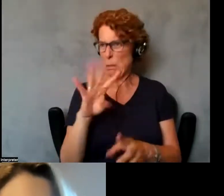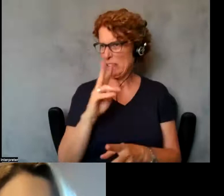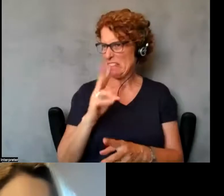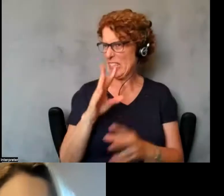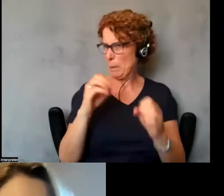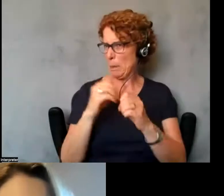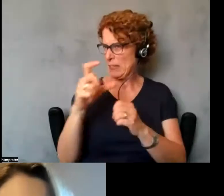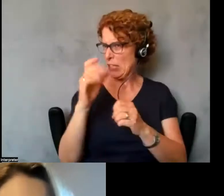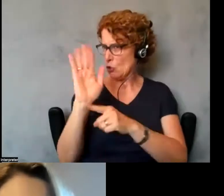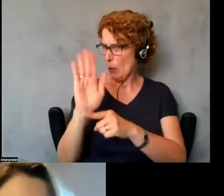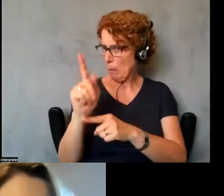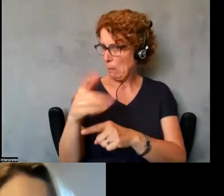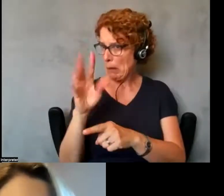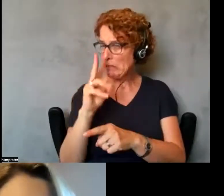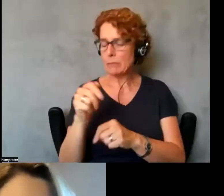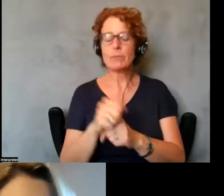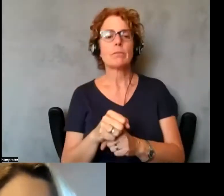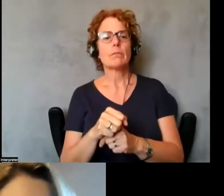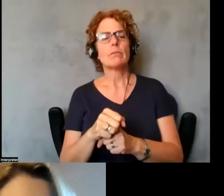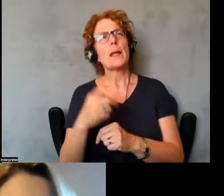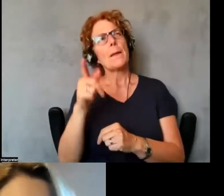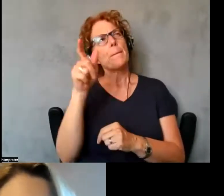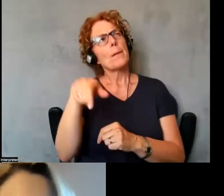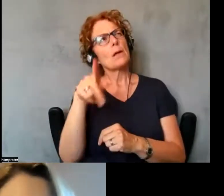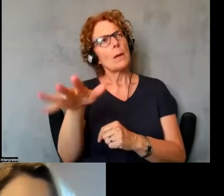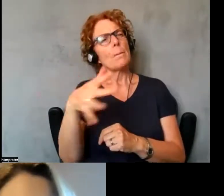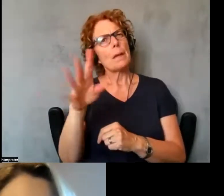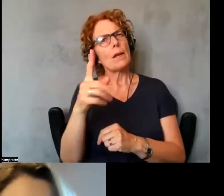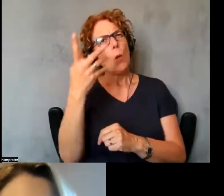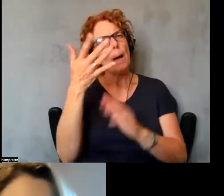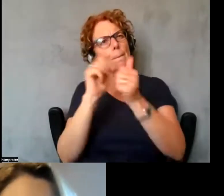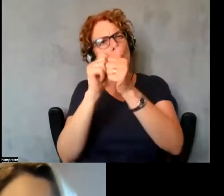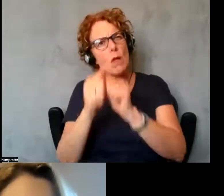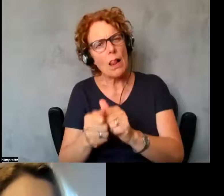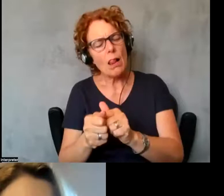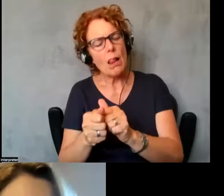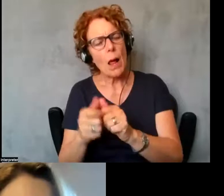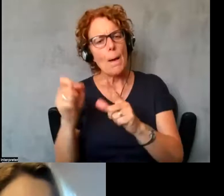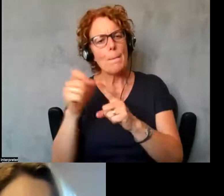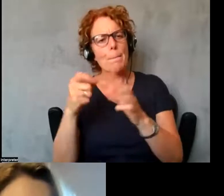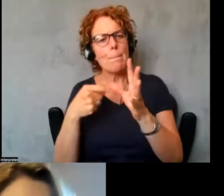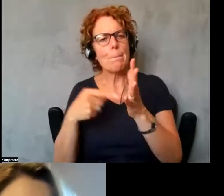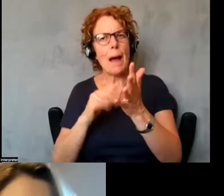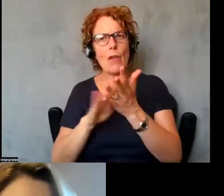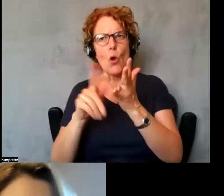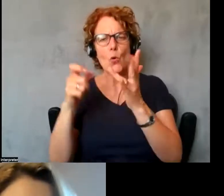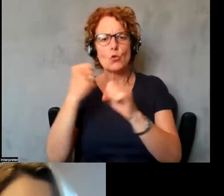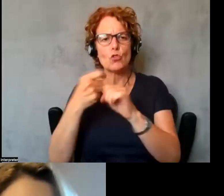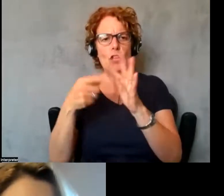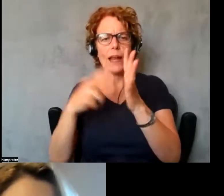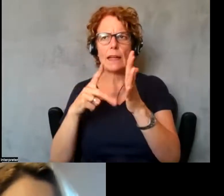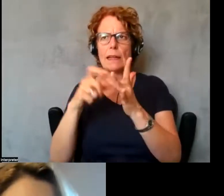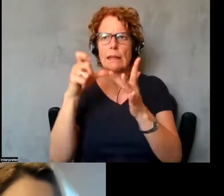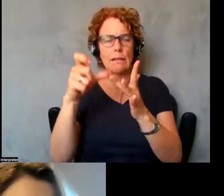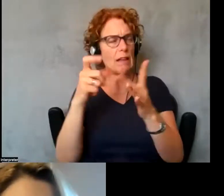he had one mutation which was pathogenic and the other one was a variant of uncertain